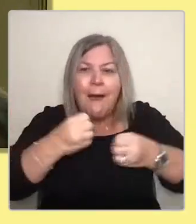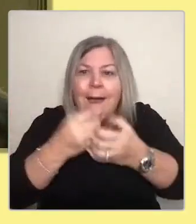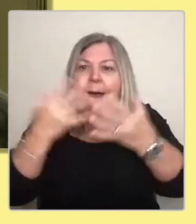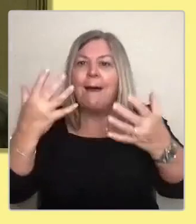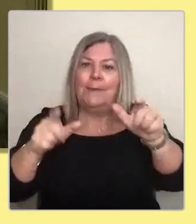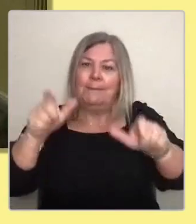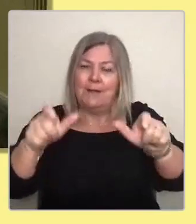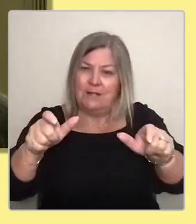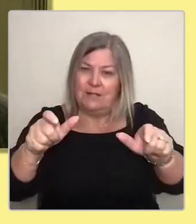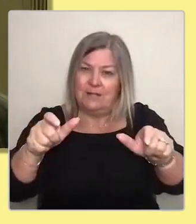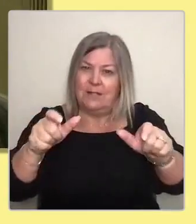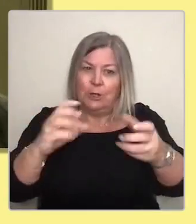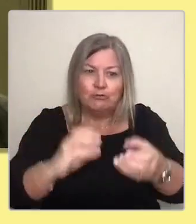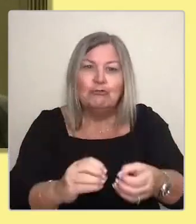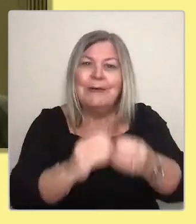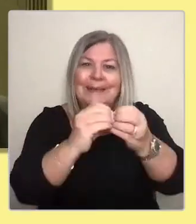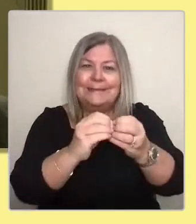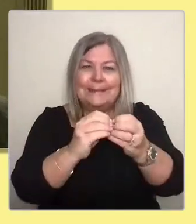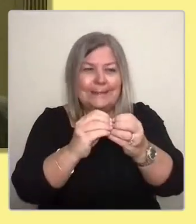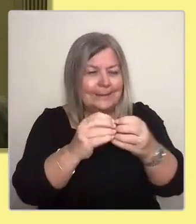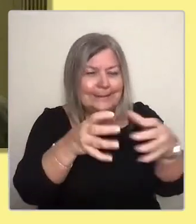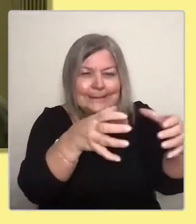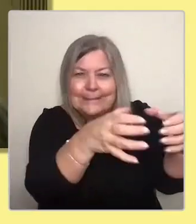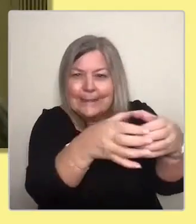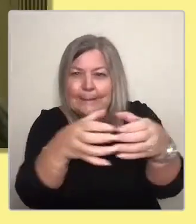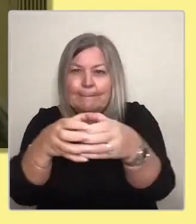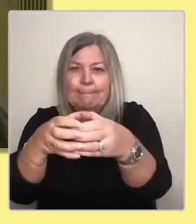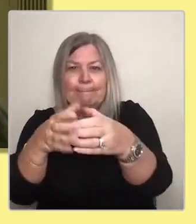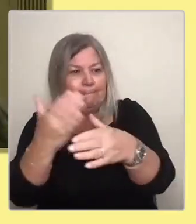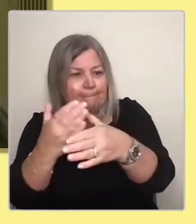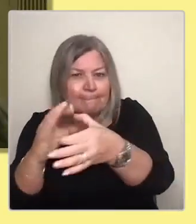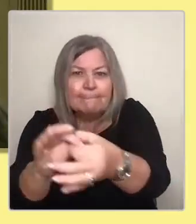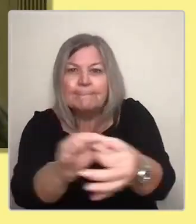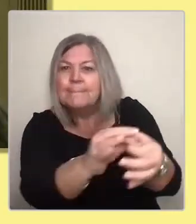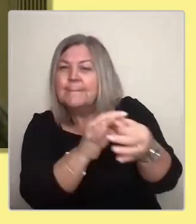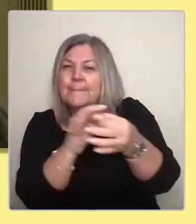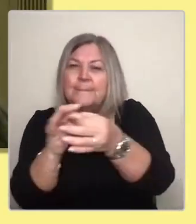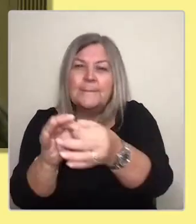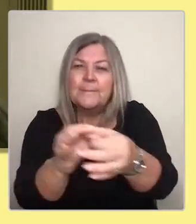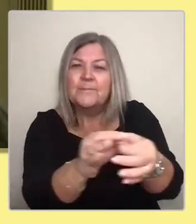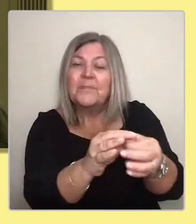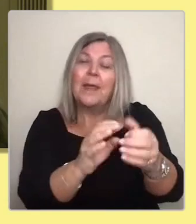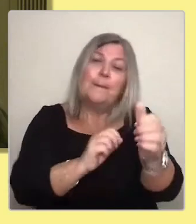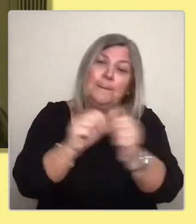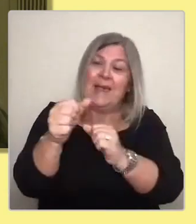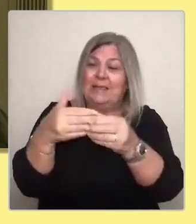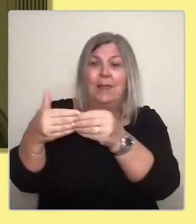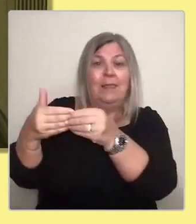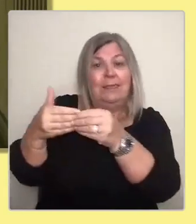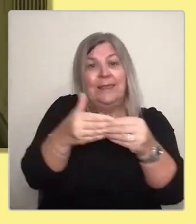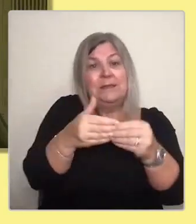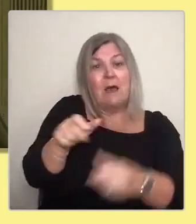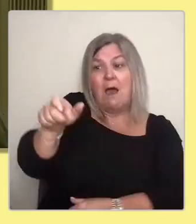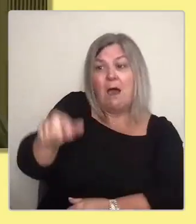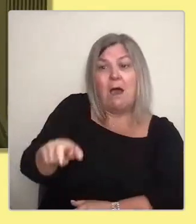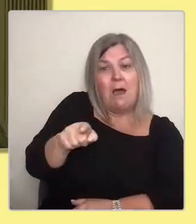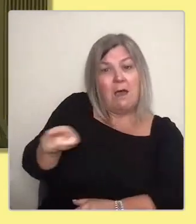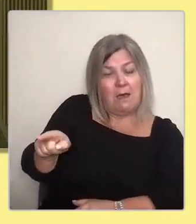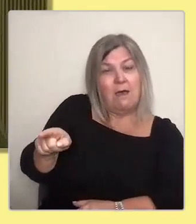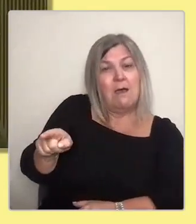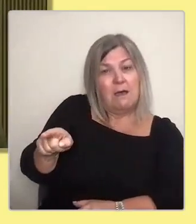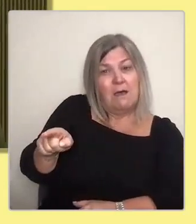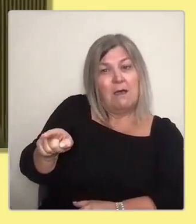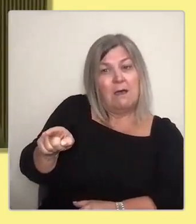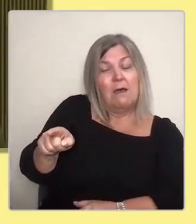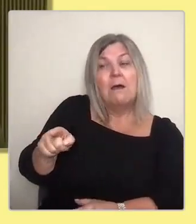to focus so that we can get to achieve what we want to achieve. And the best leaders can get us to achievements